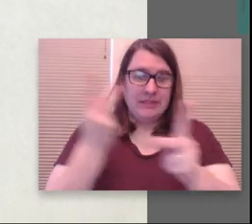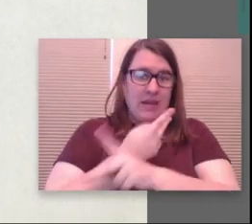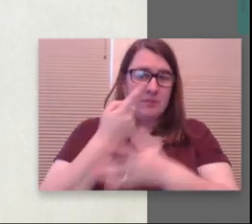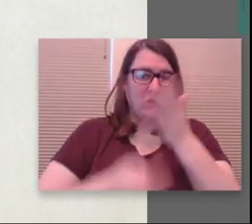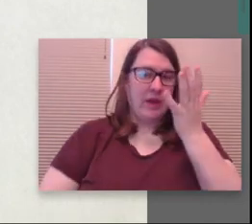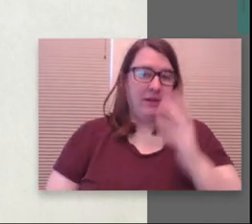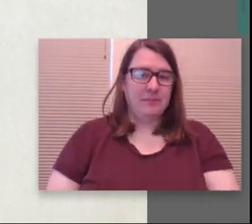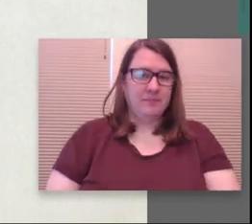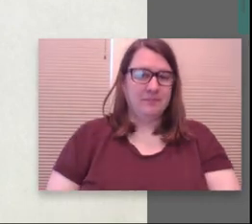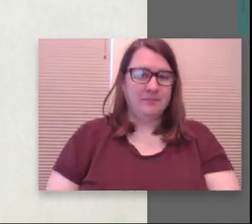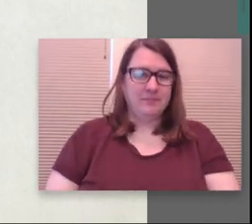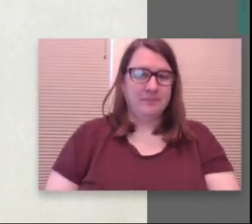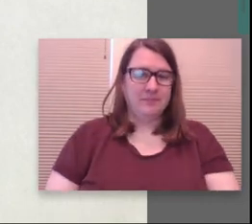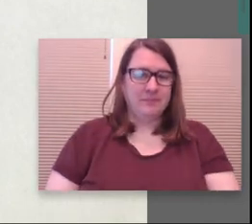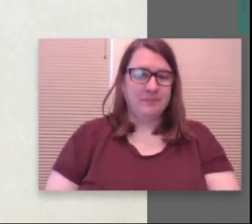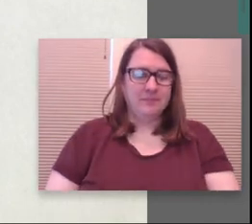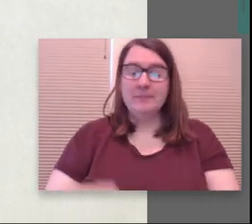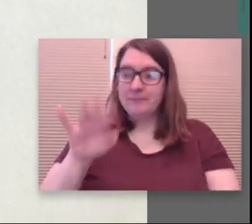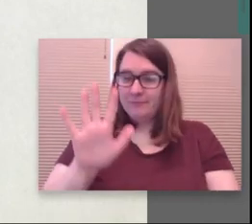Times what?